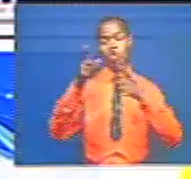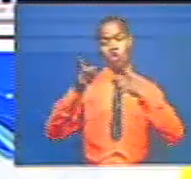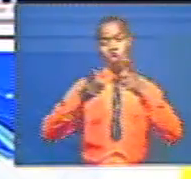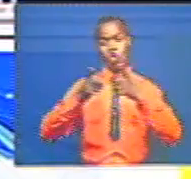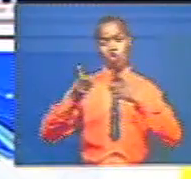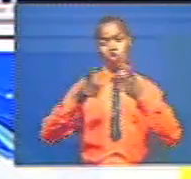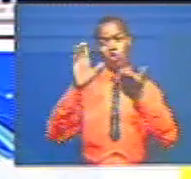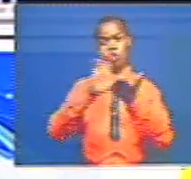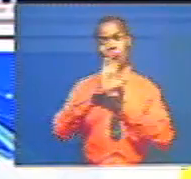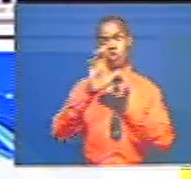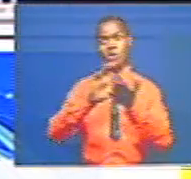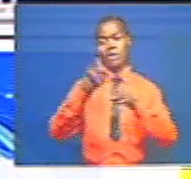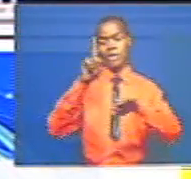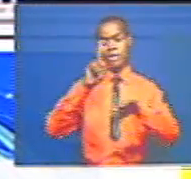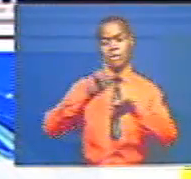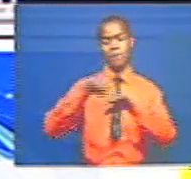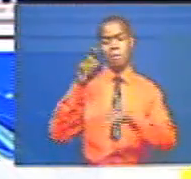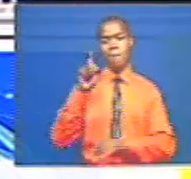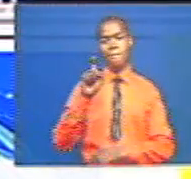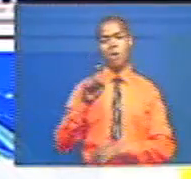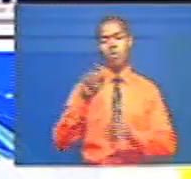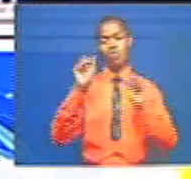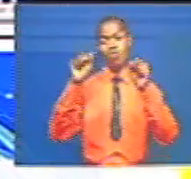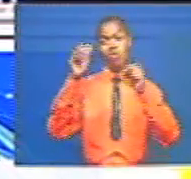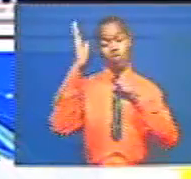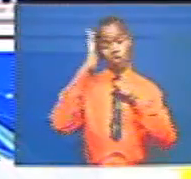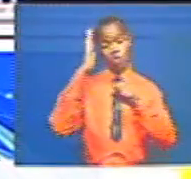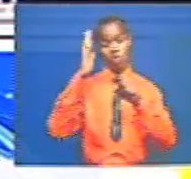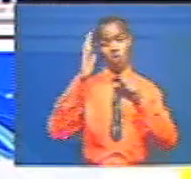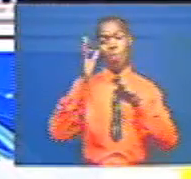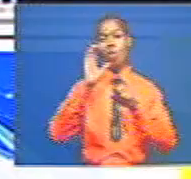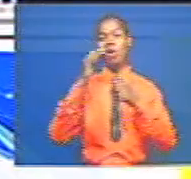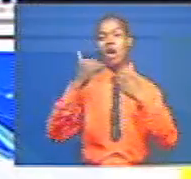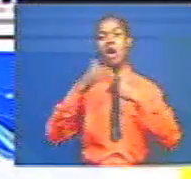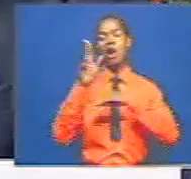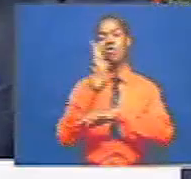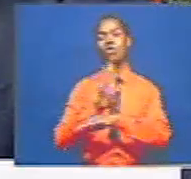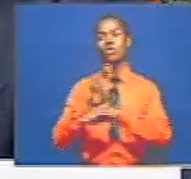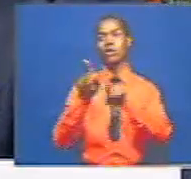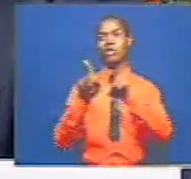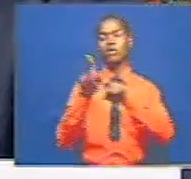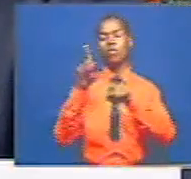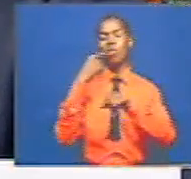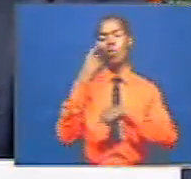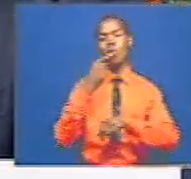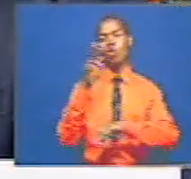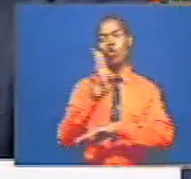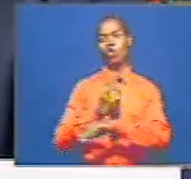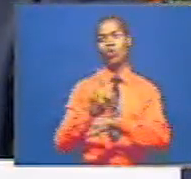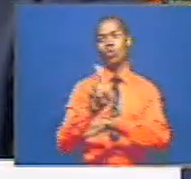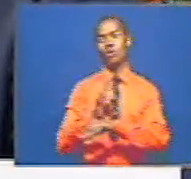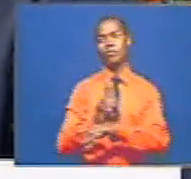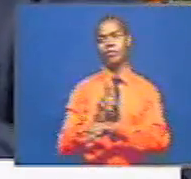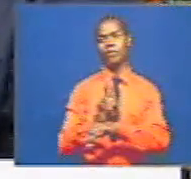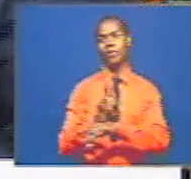a click of a button, we'll be able to know how much water we have used and who is using what kind of a water amount of